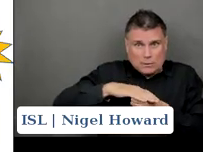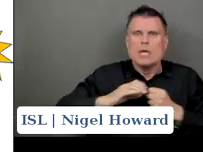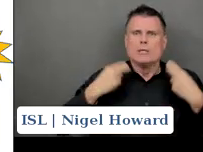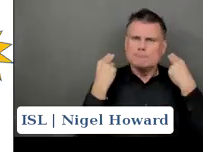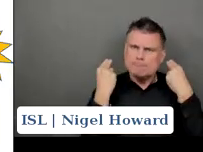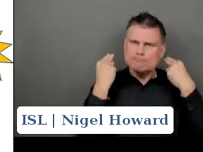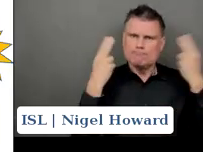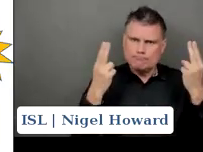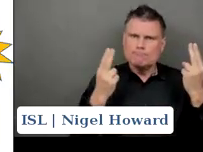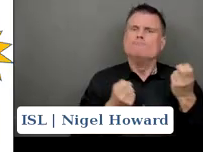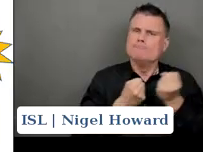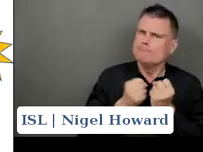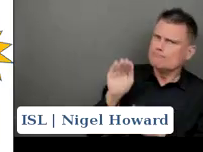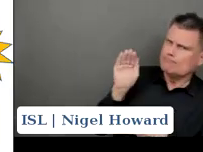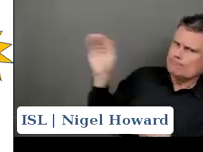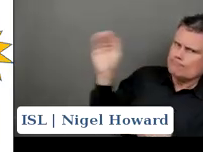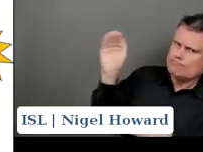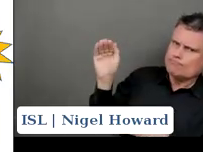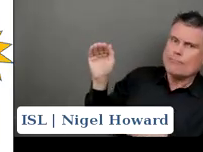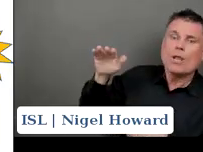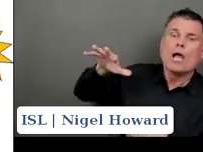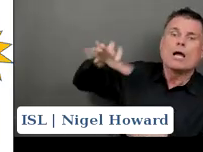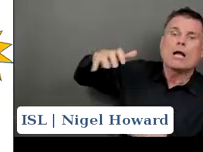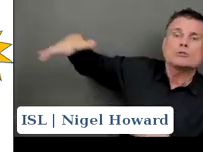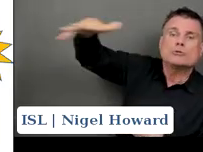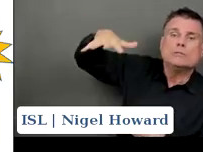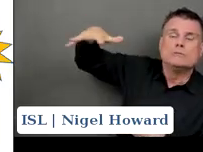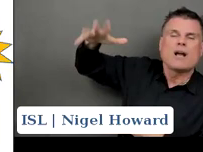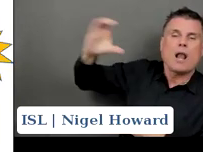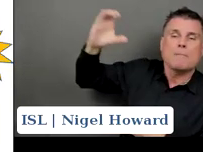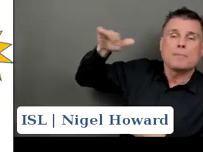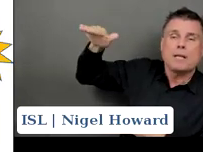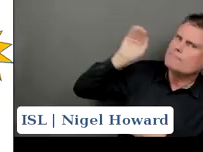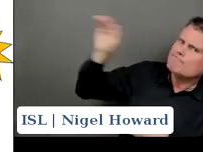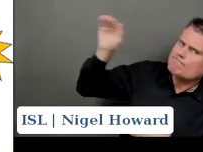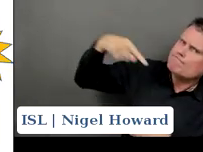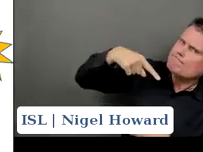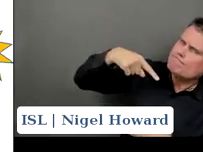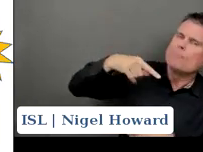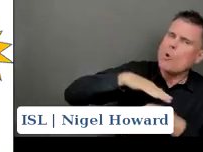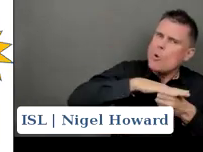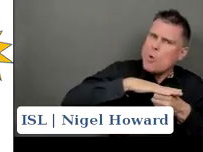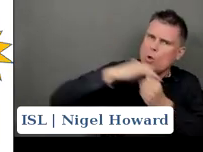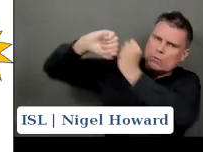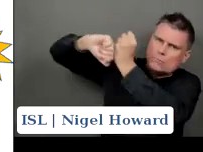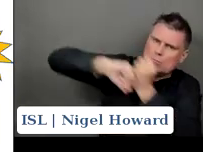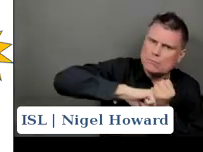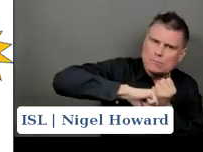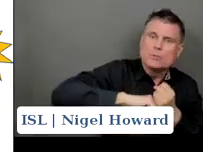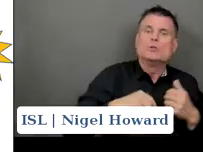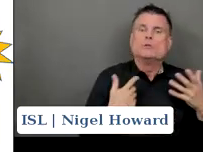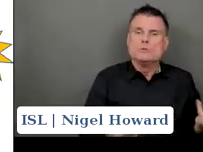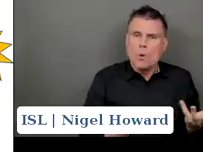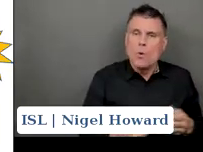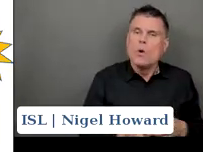then also examples of trade unions and groups of experts and care user journeys being used for different needs so that you can ascertain